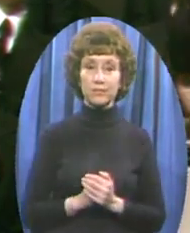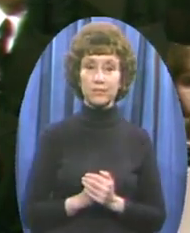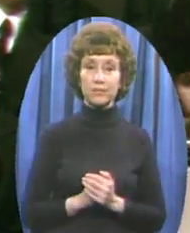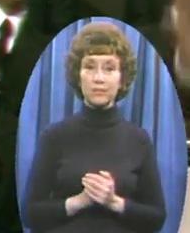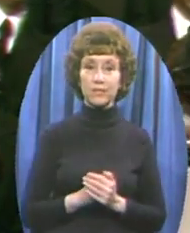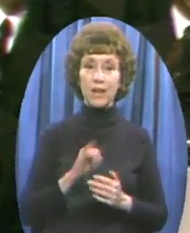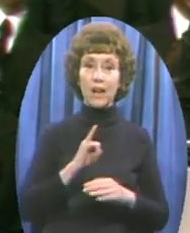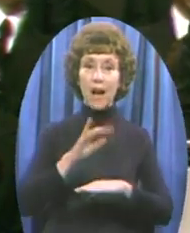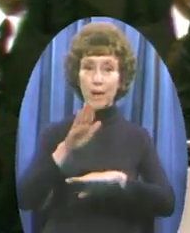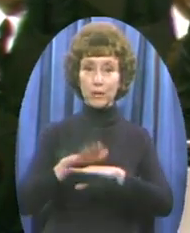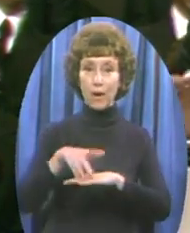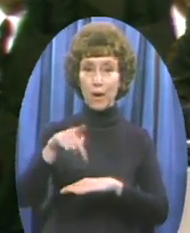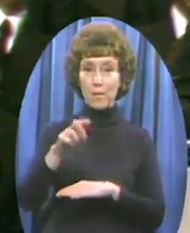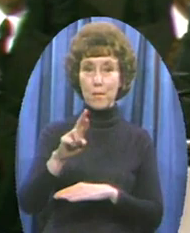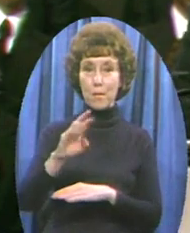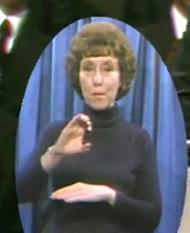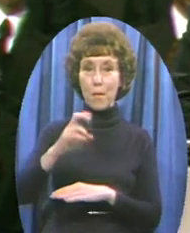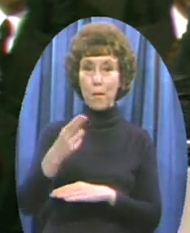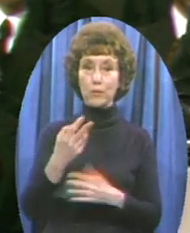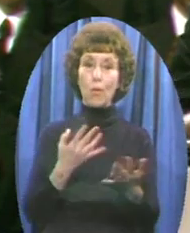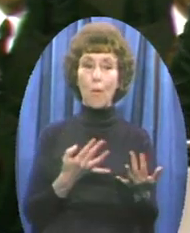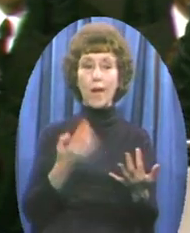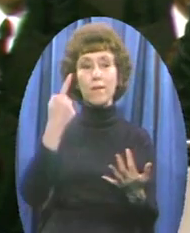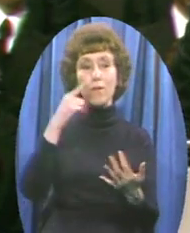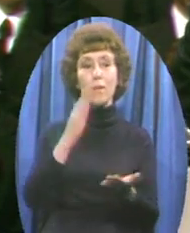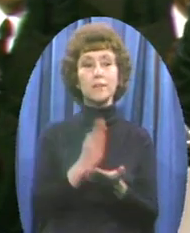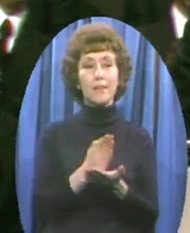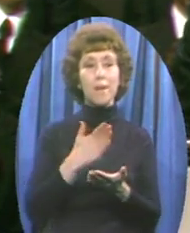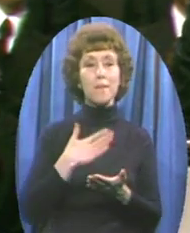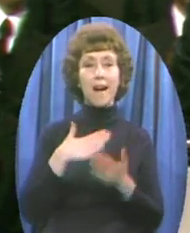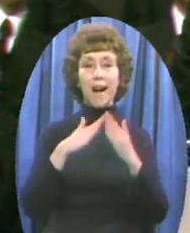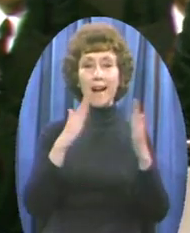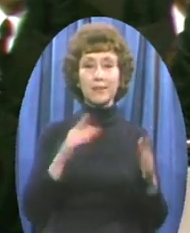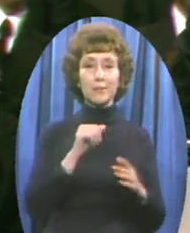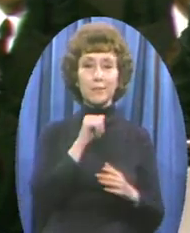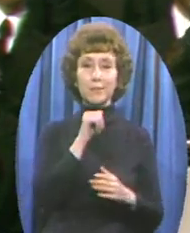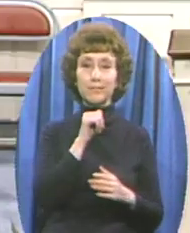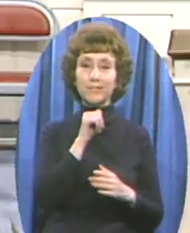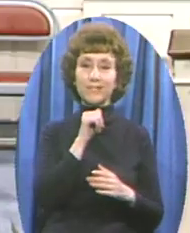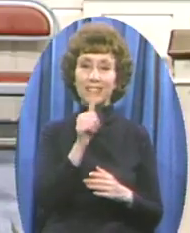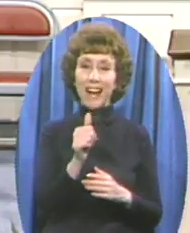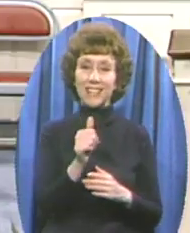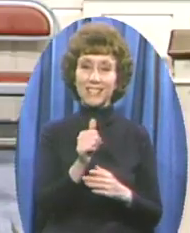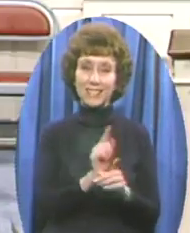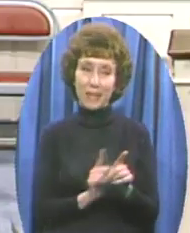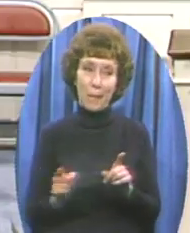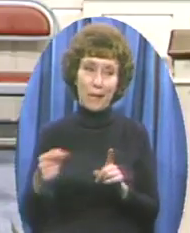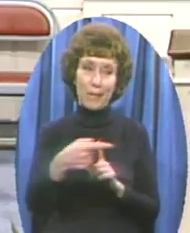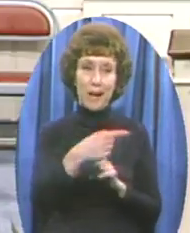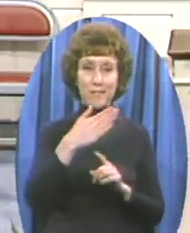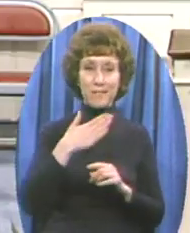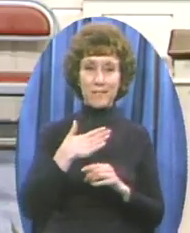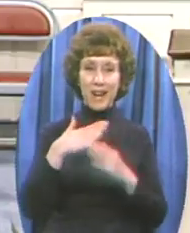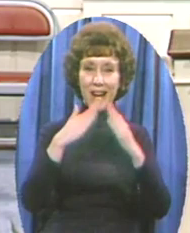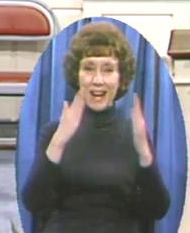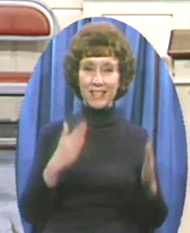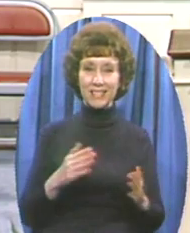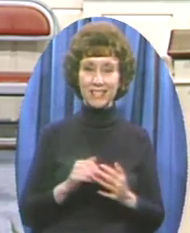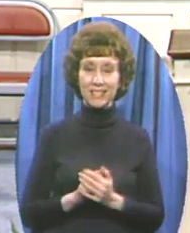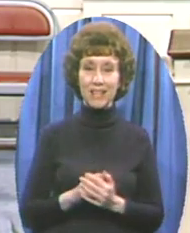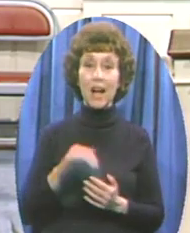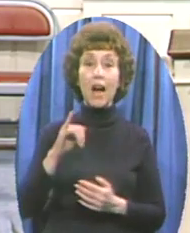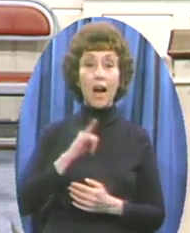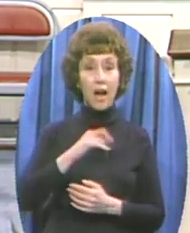I was on the porch waiting for them to stop at my house, but they didn't. I respect their diligence, by the